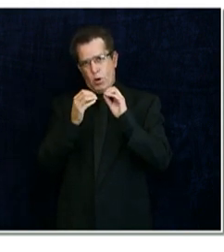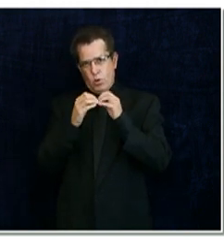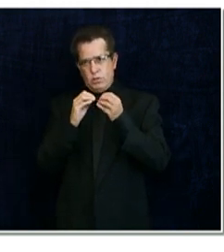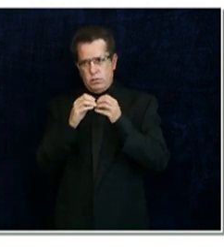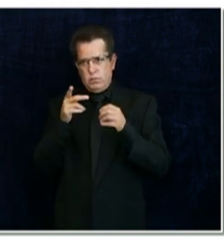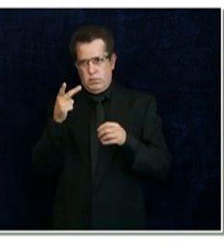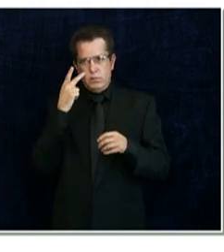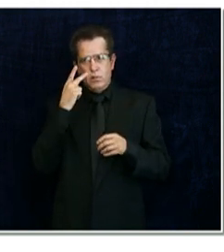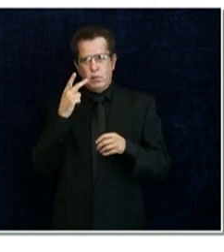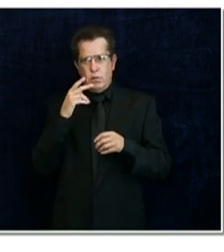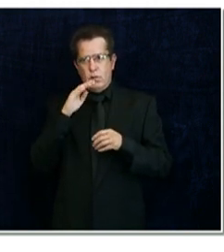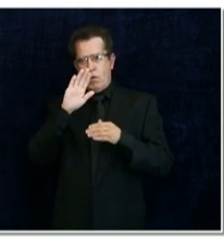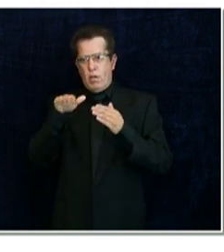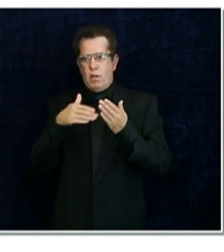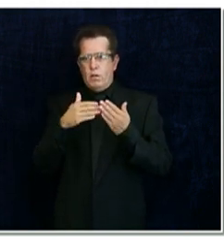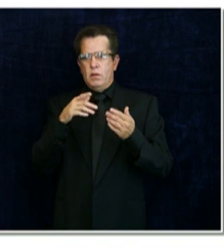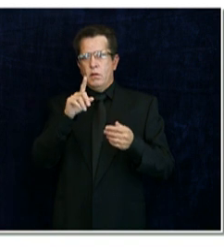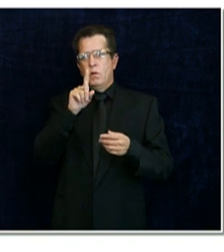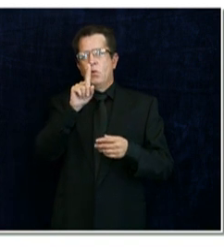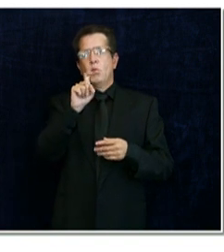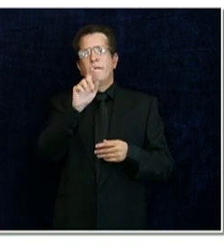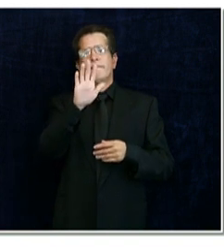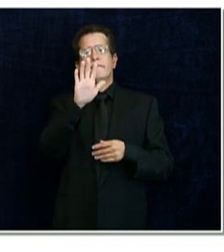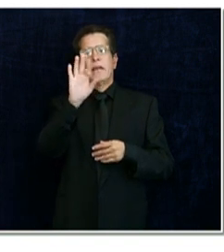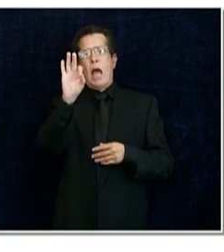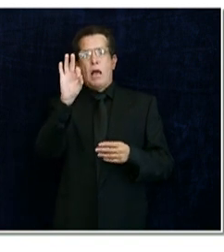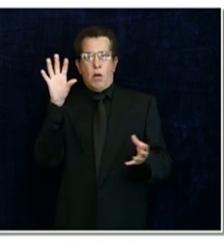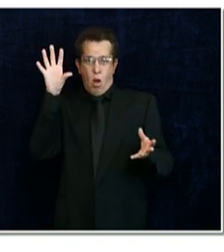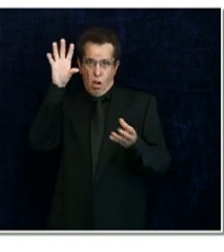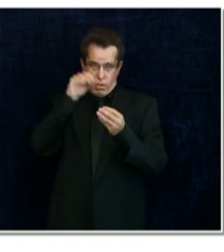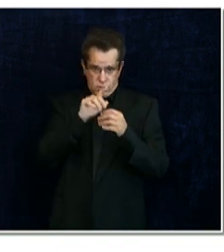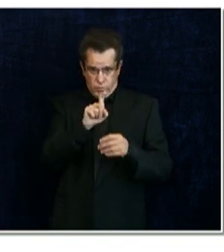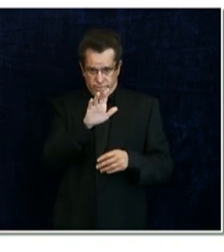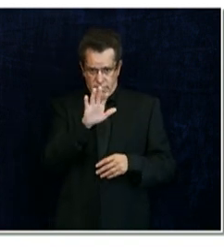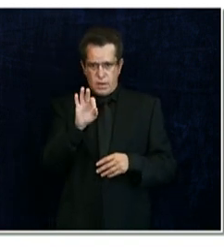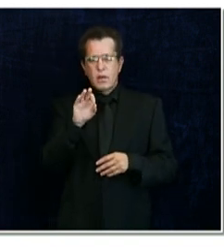all of the outbreaks, the 159 outbreaks, represent